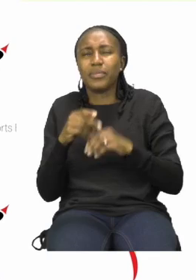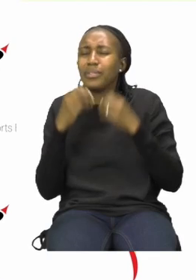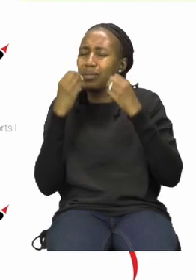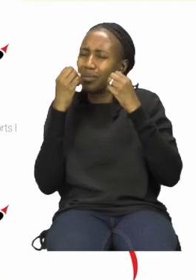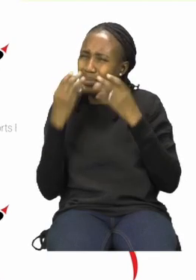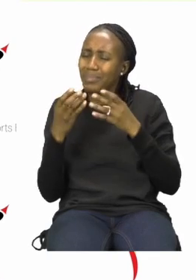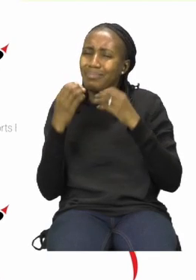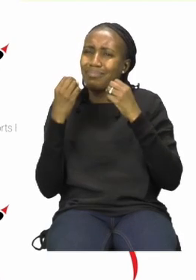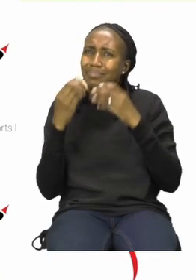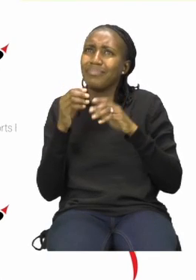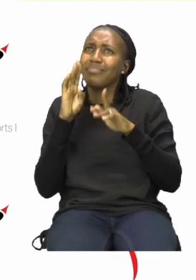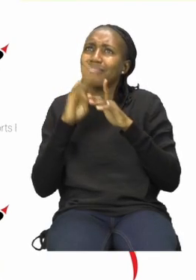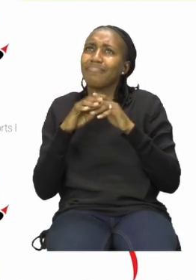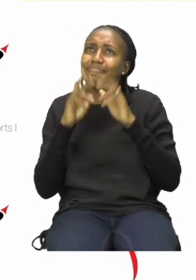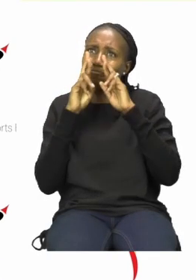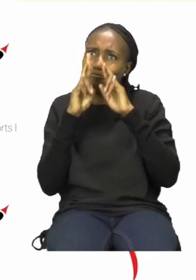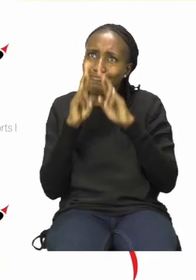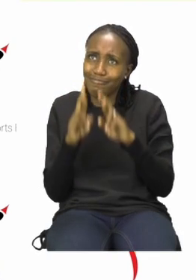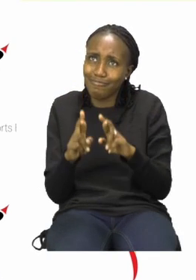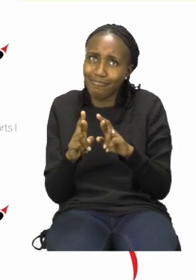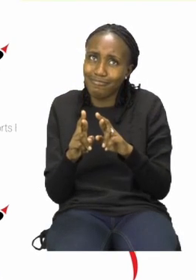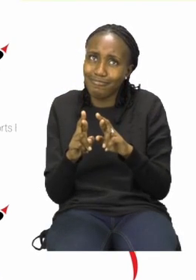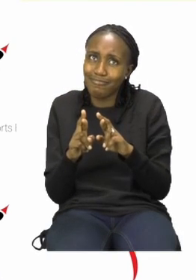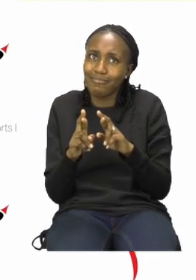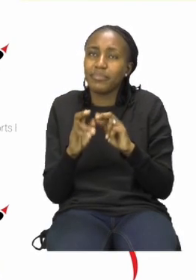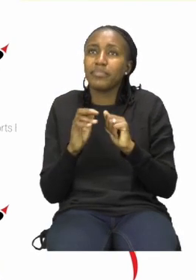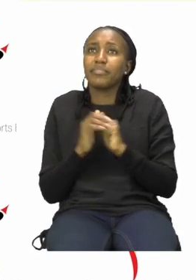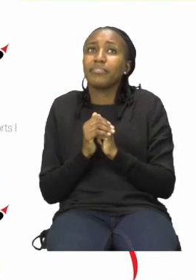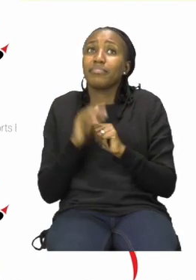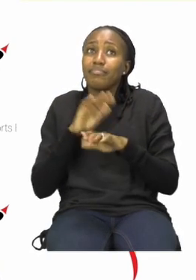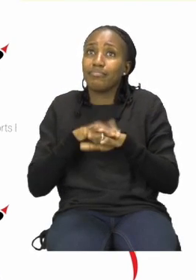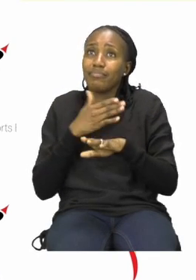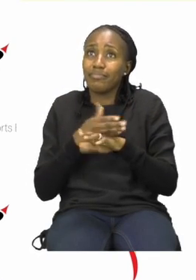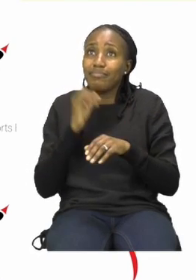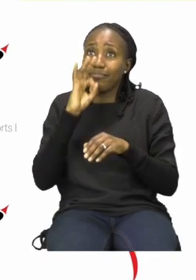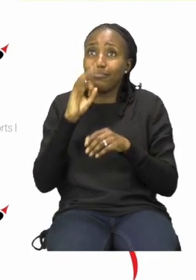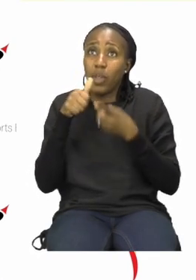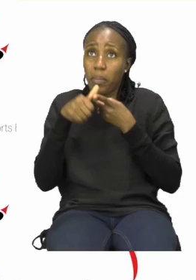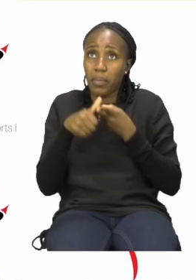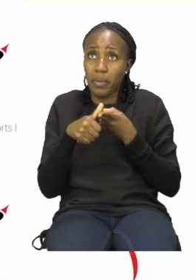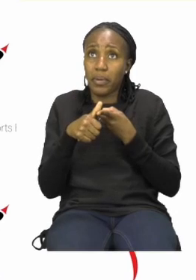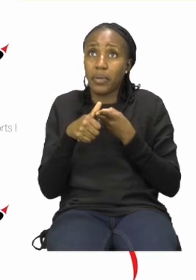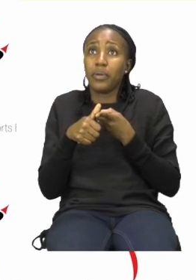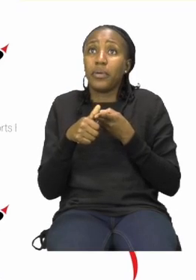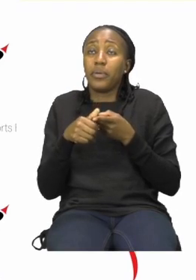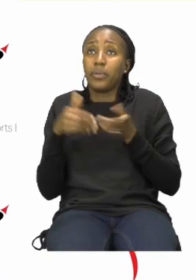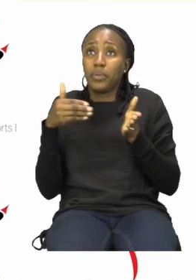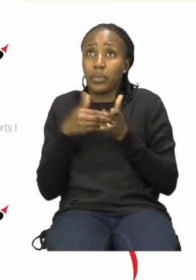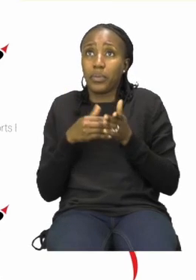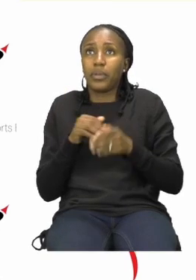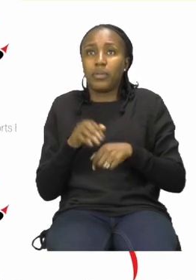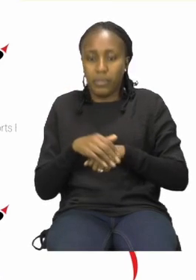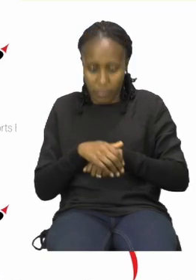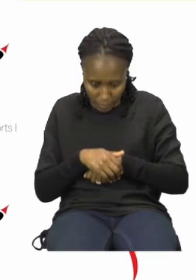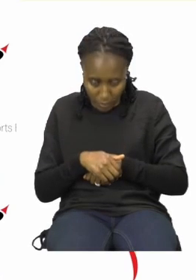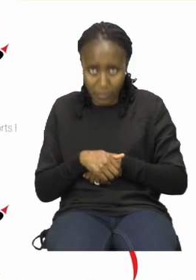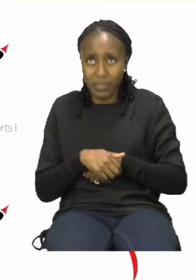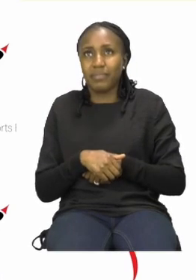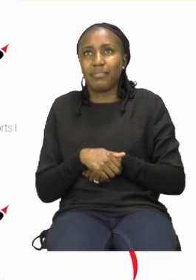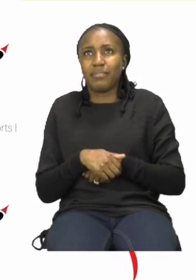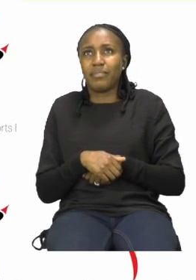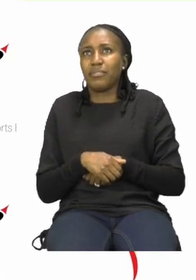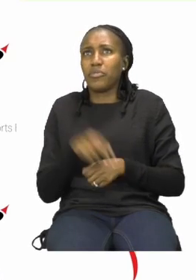respect. Also, when you get hit, for instance, you stop and you bow. Unlike jumping